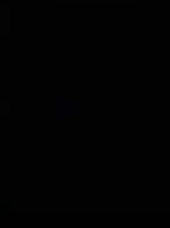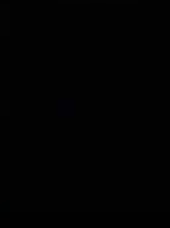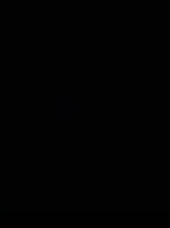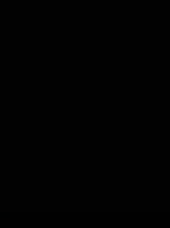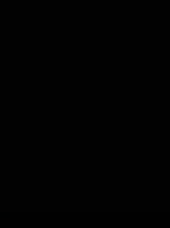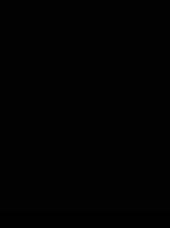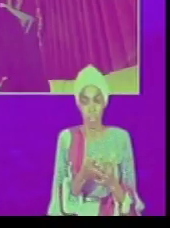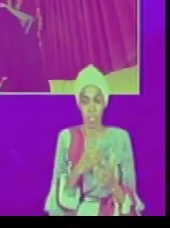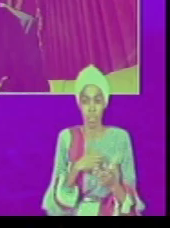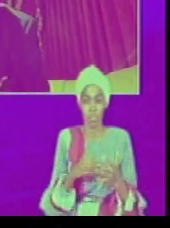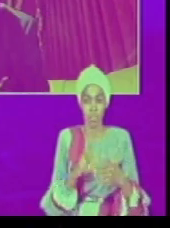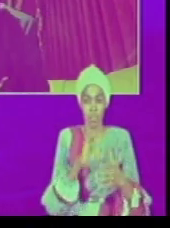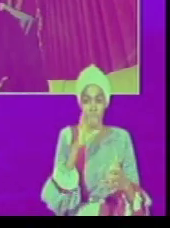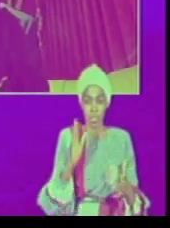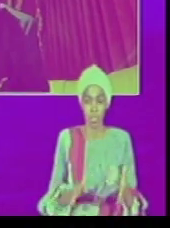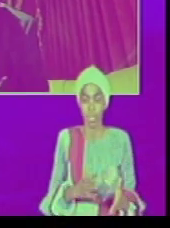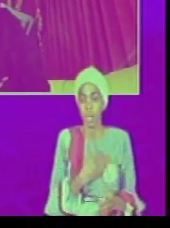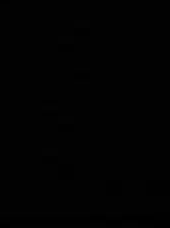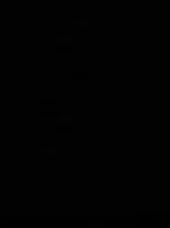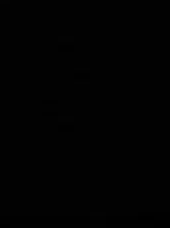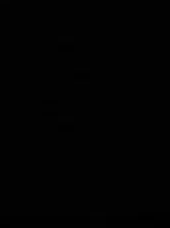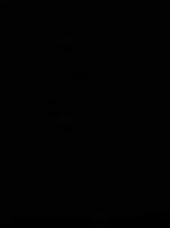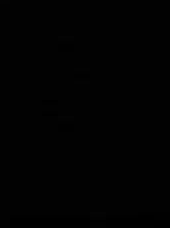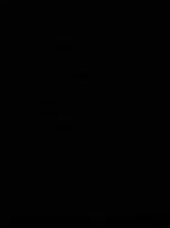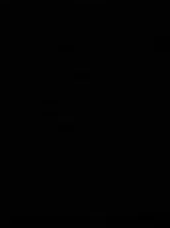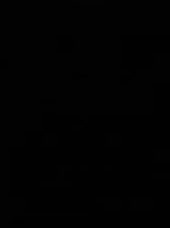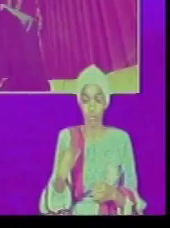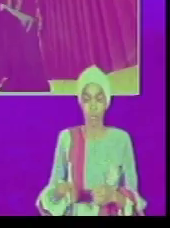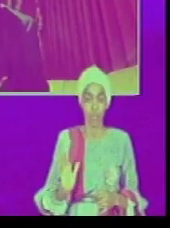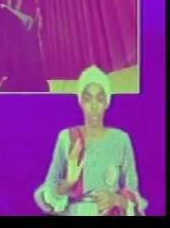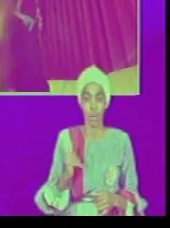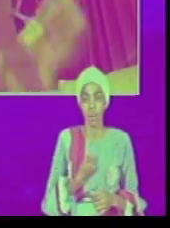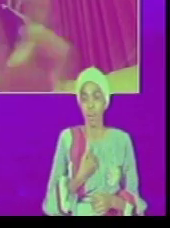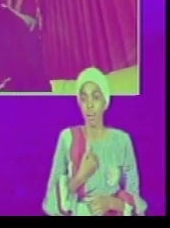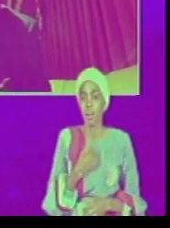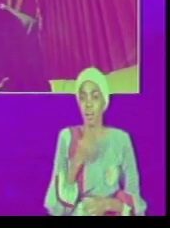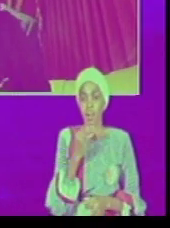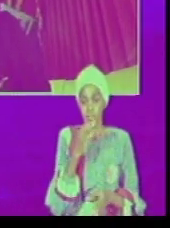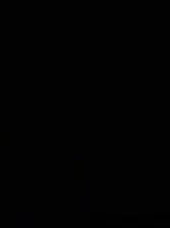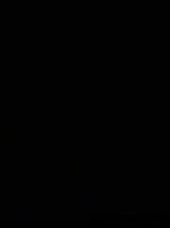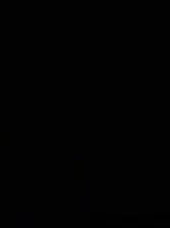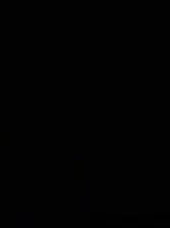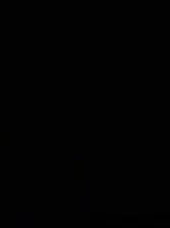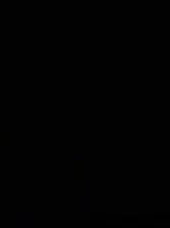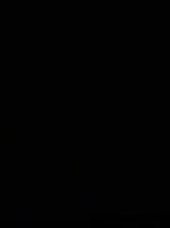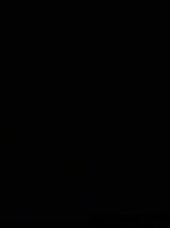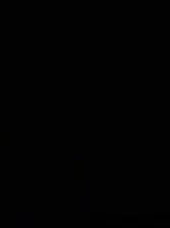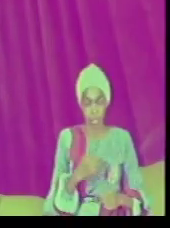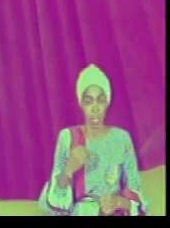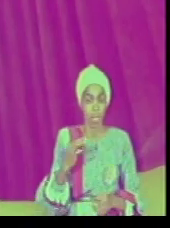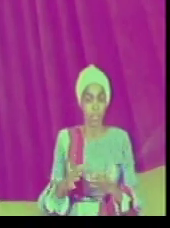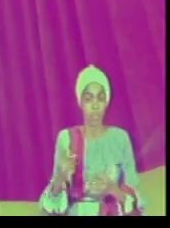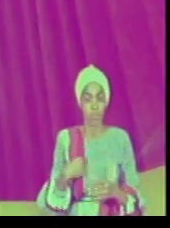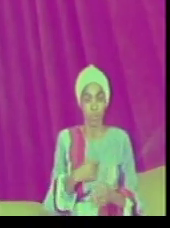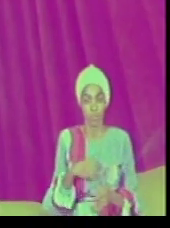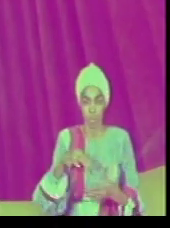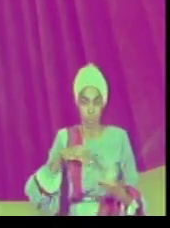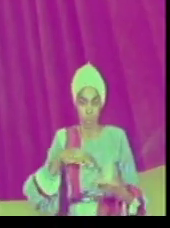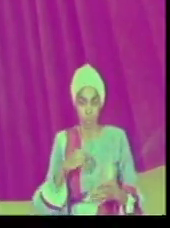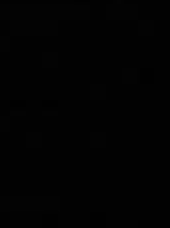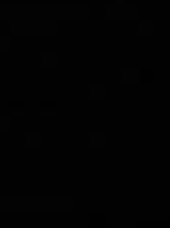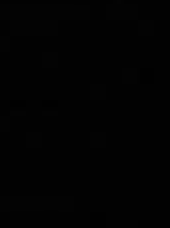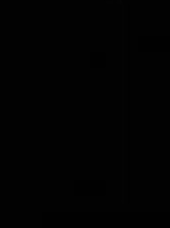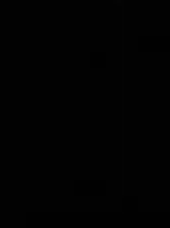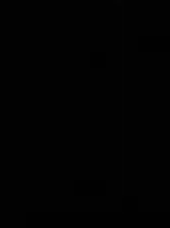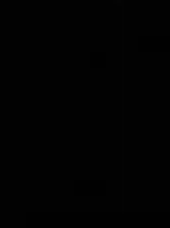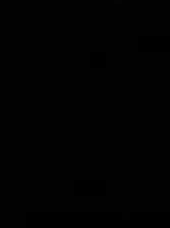And I believe that if we study the Word of God, and if you have not been doing that, you need to go back to the Word of